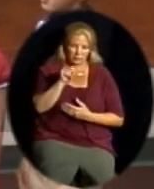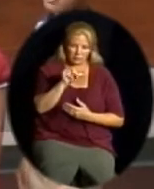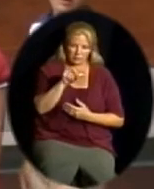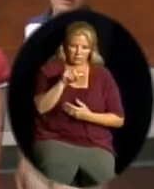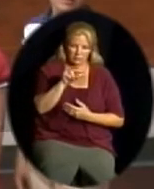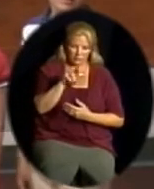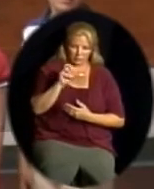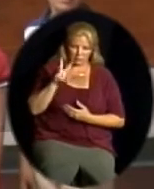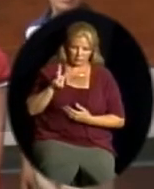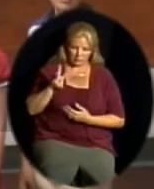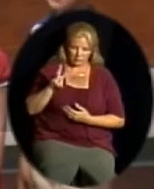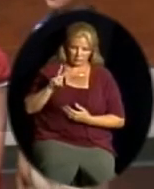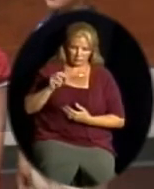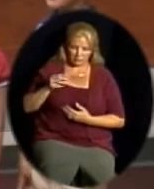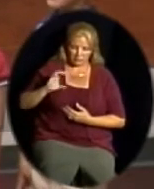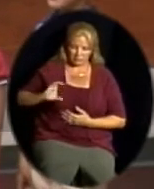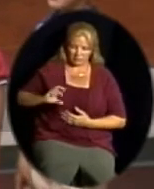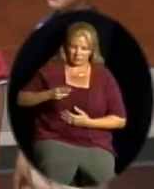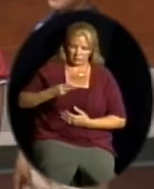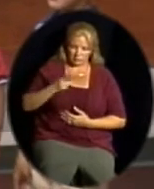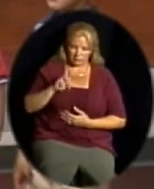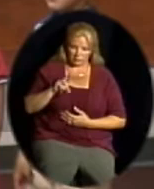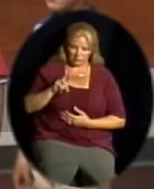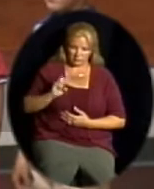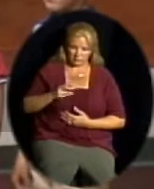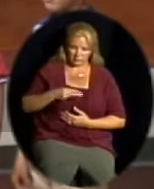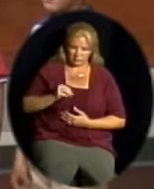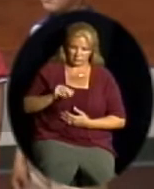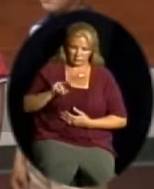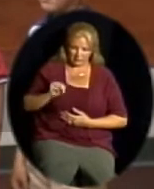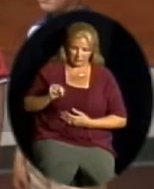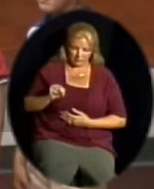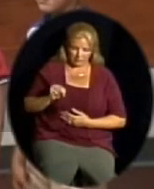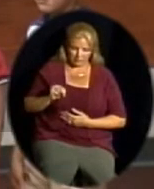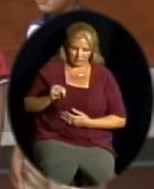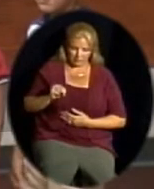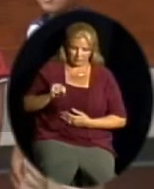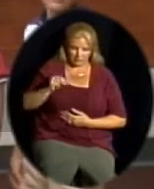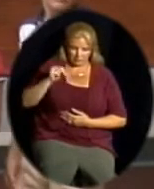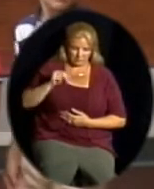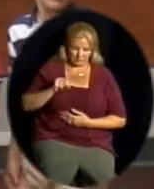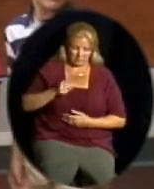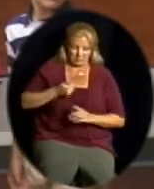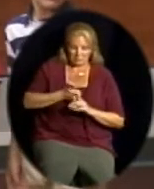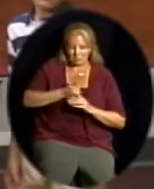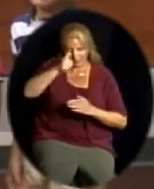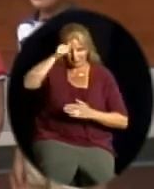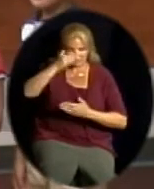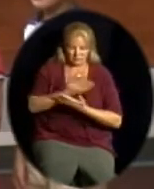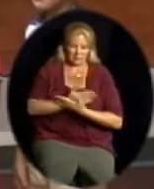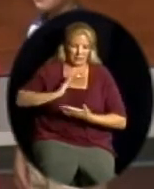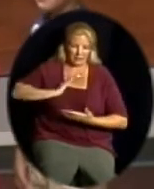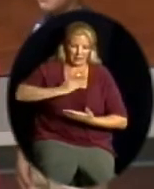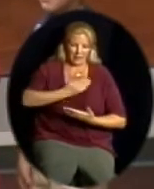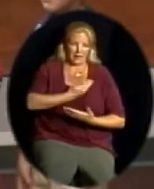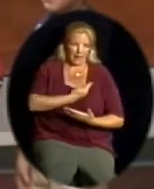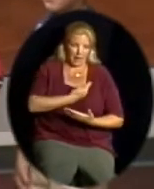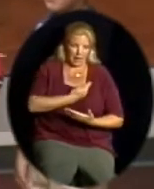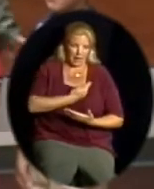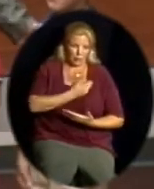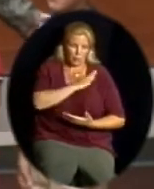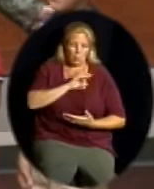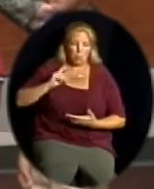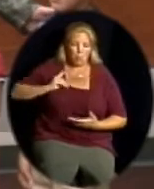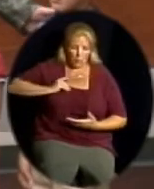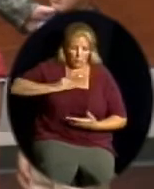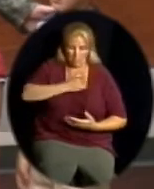Churchman, and who happens to be the son of Mr. Jim Churchman, our board member. So they all have a connection here, and so appreciate